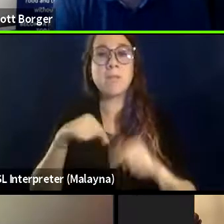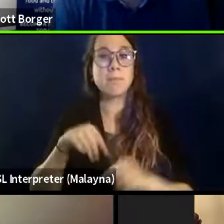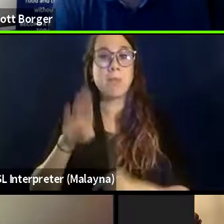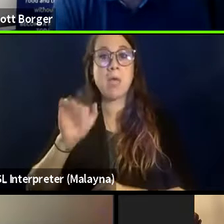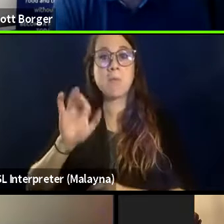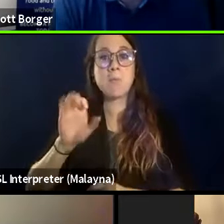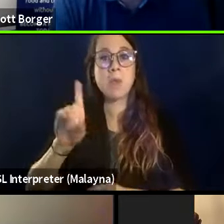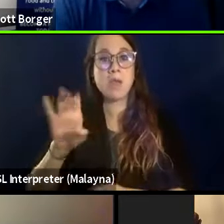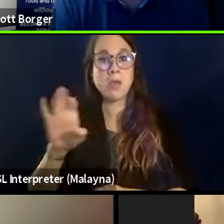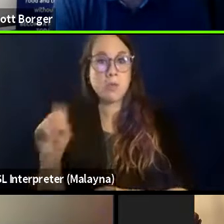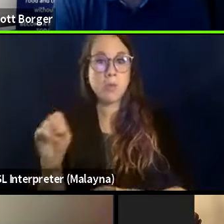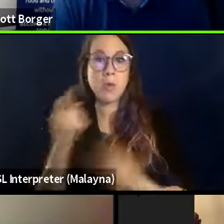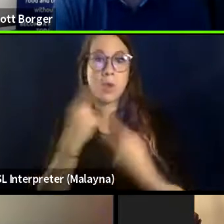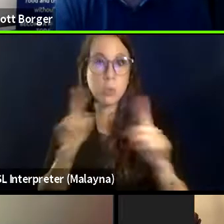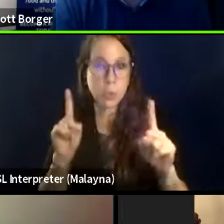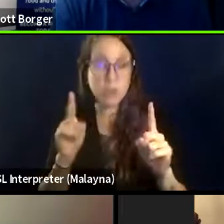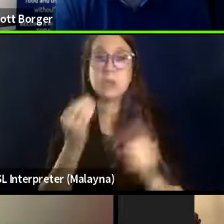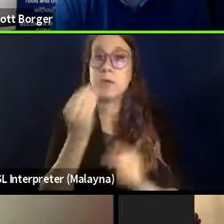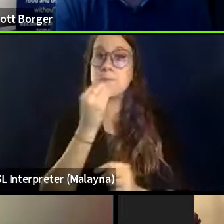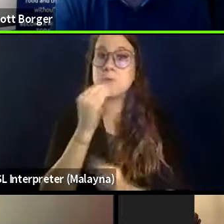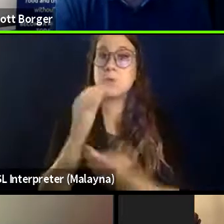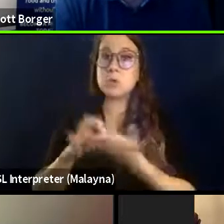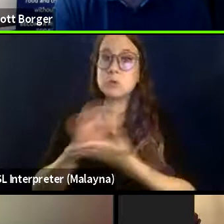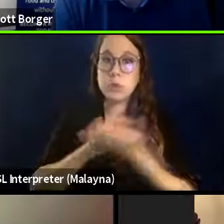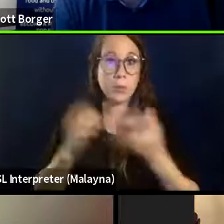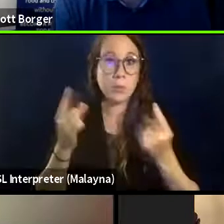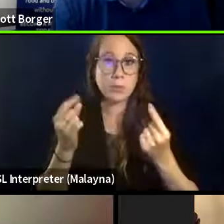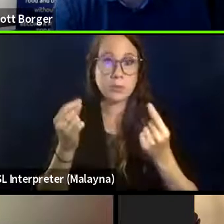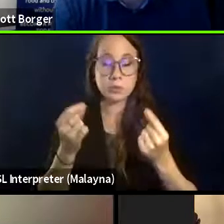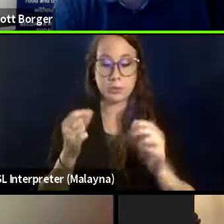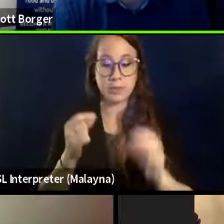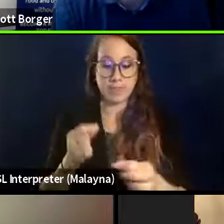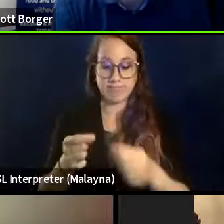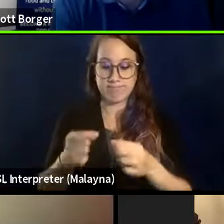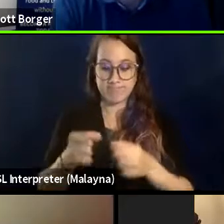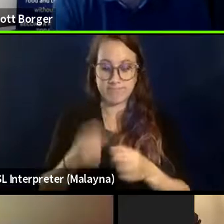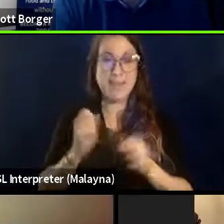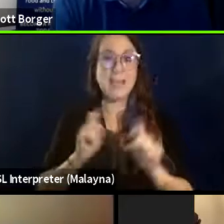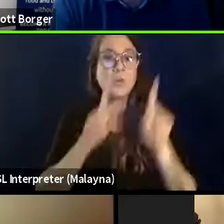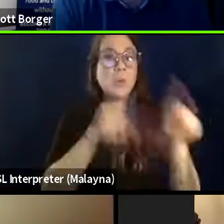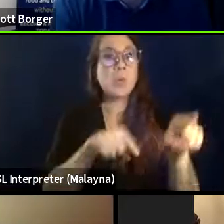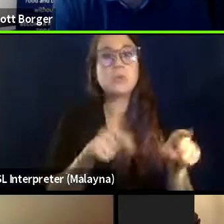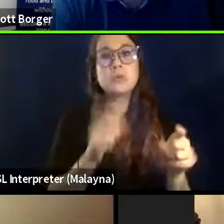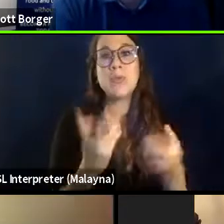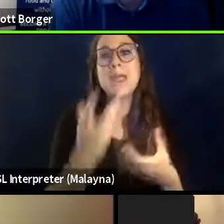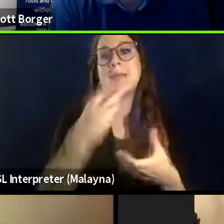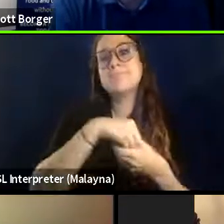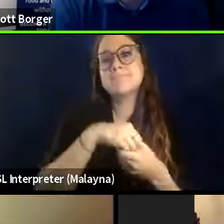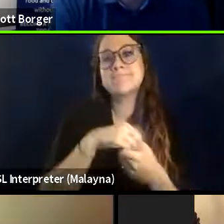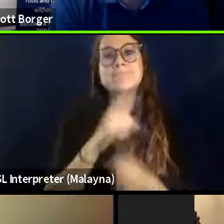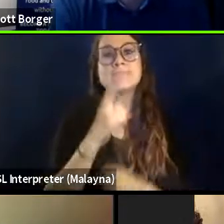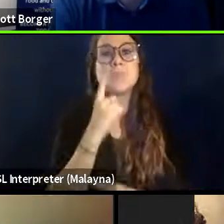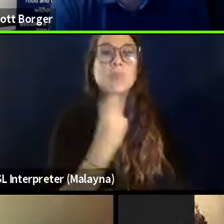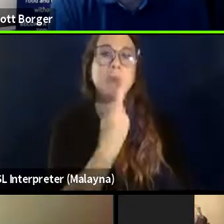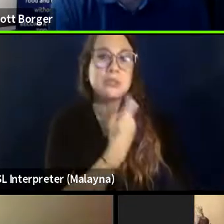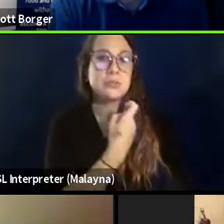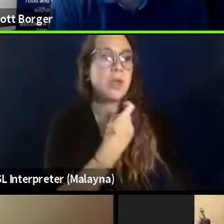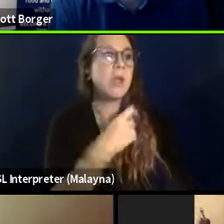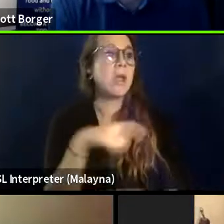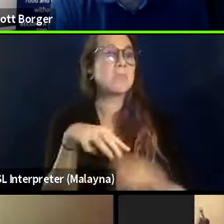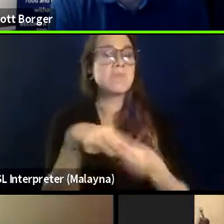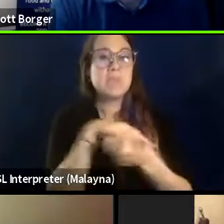is that the food token is taken and people are able to go to our participating restaurants. So the participating restaurants in